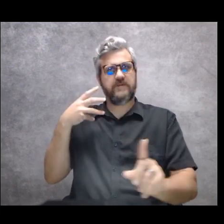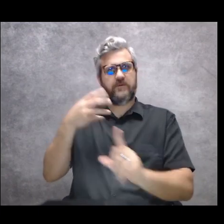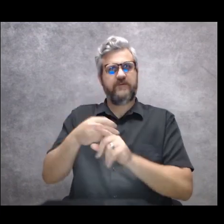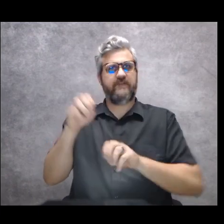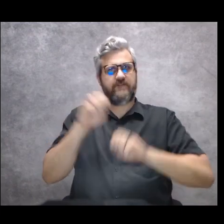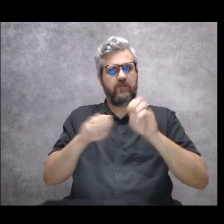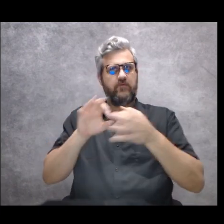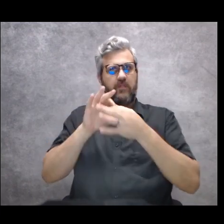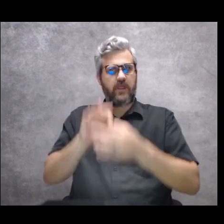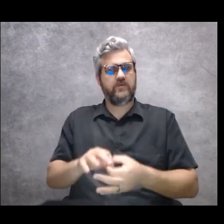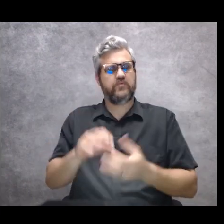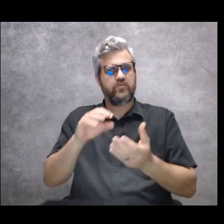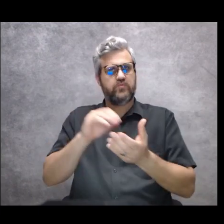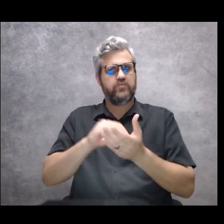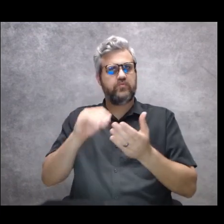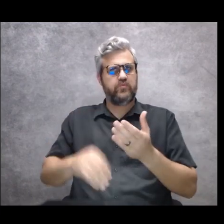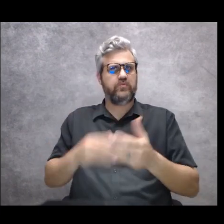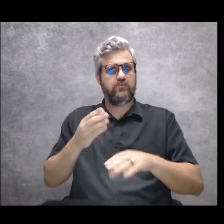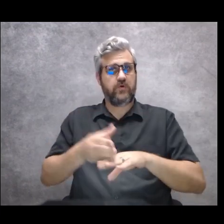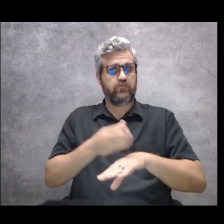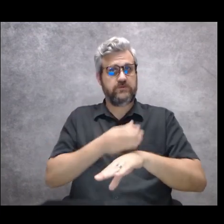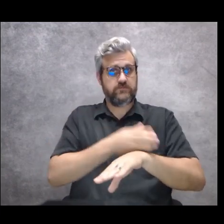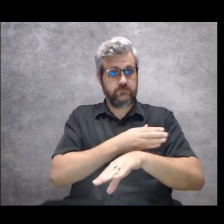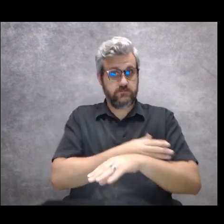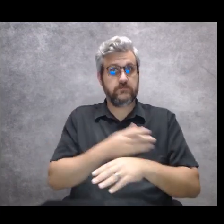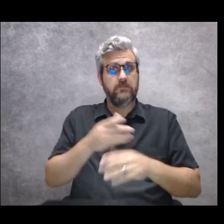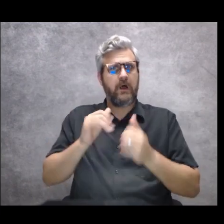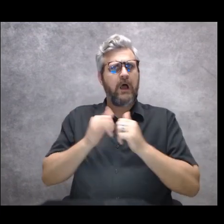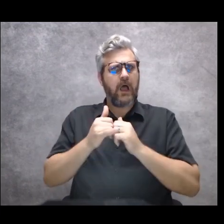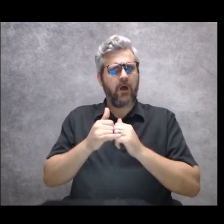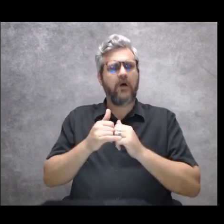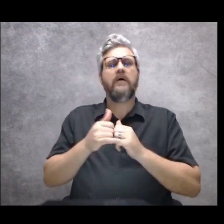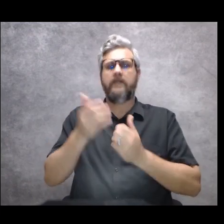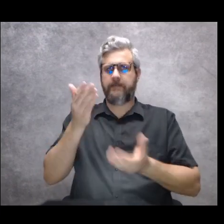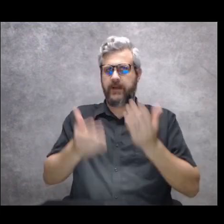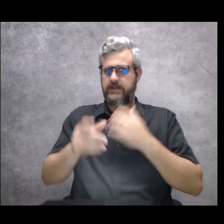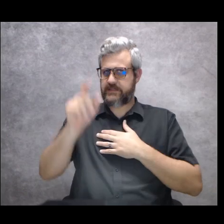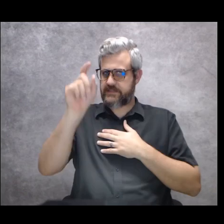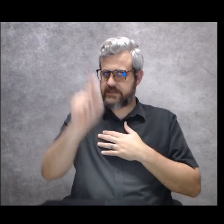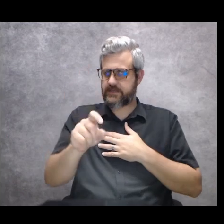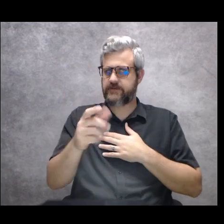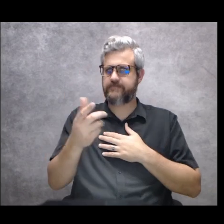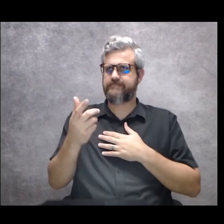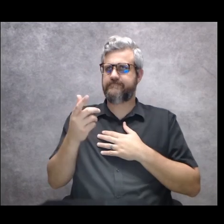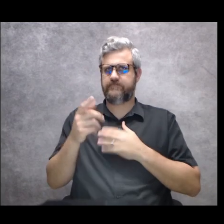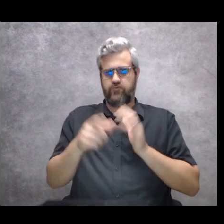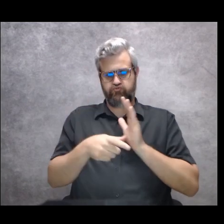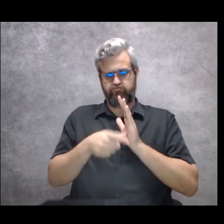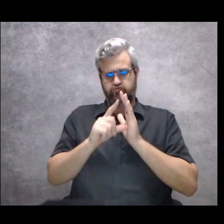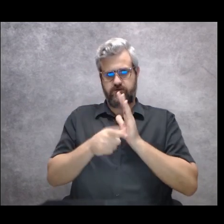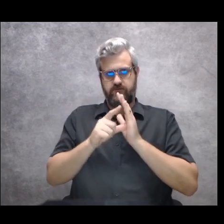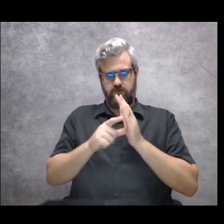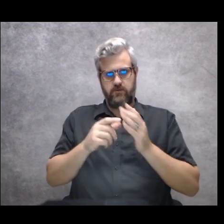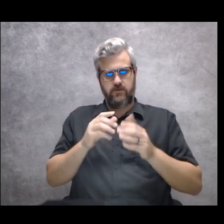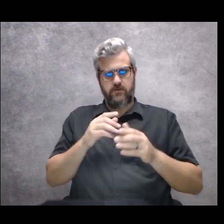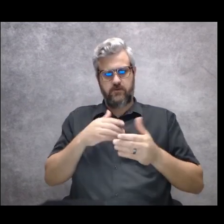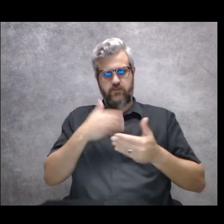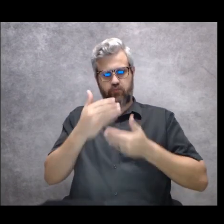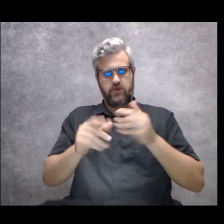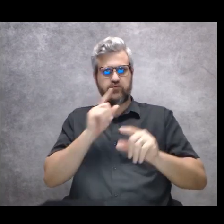To do this, the district may need to review progress reports from the current school year for the summative